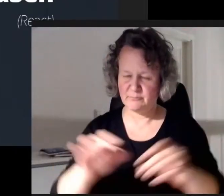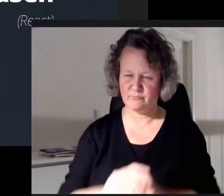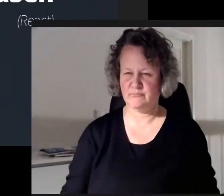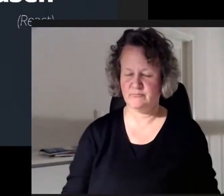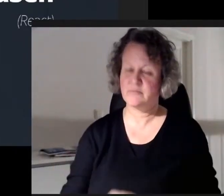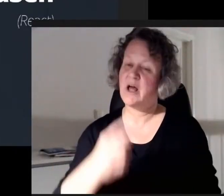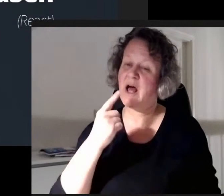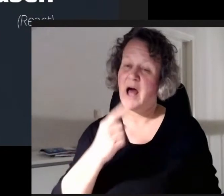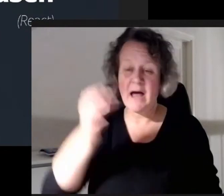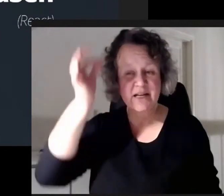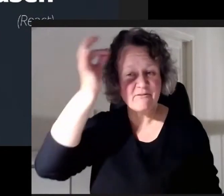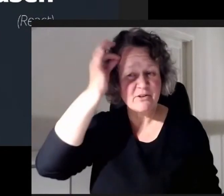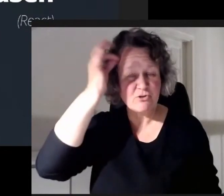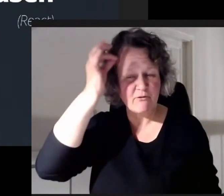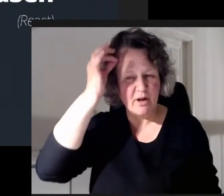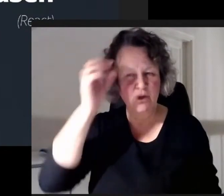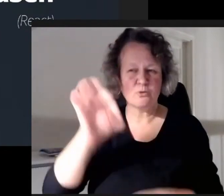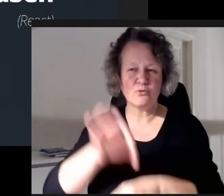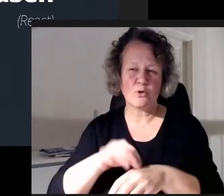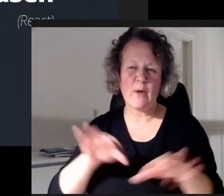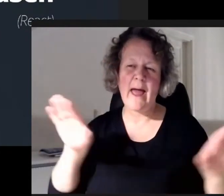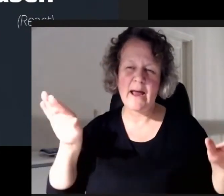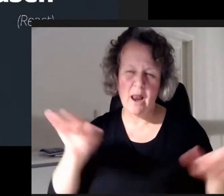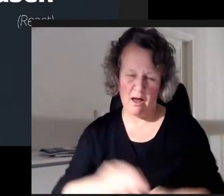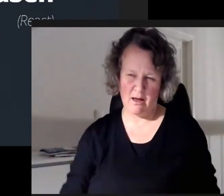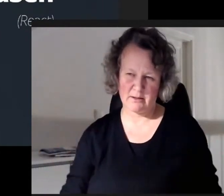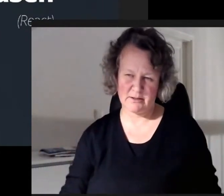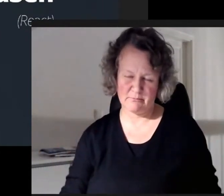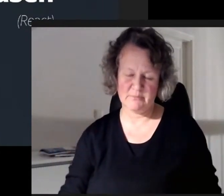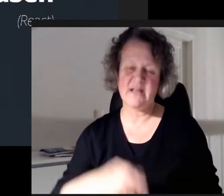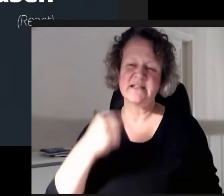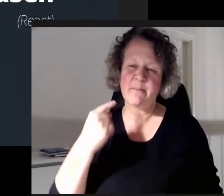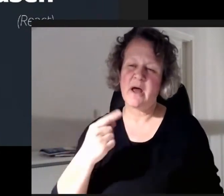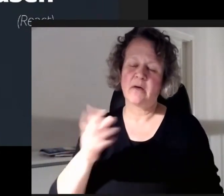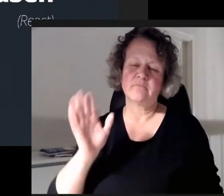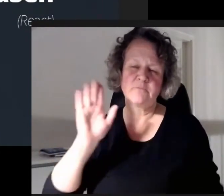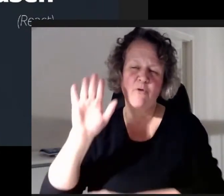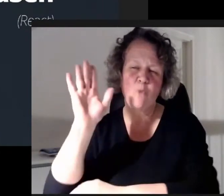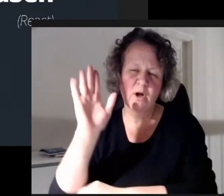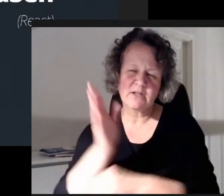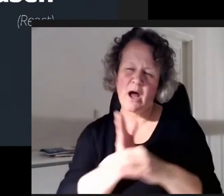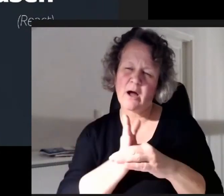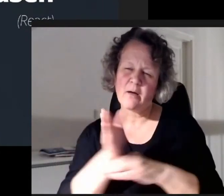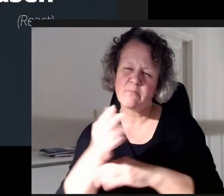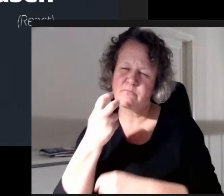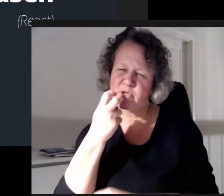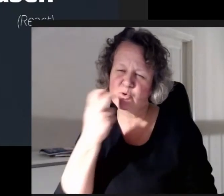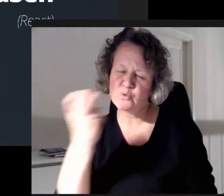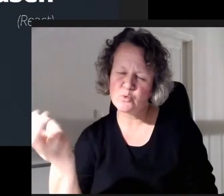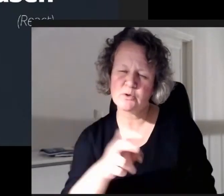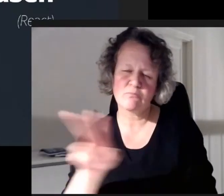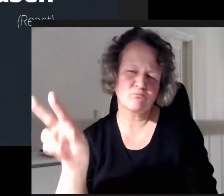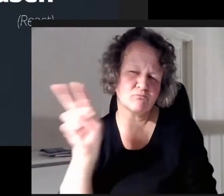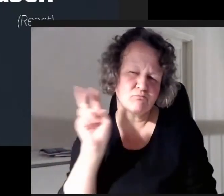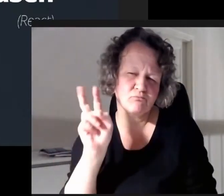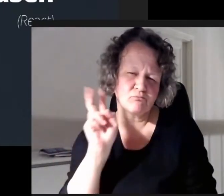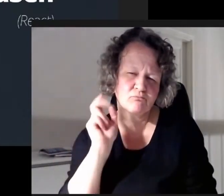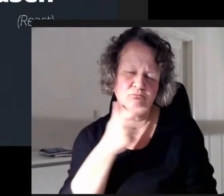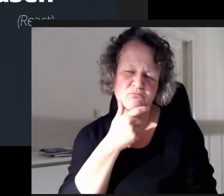bubbles. When we talked with the science Dr. Engelhardt and we were talking about the climate agreement, we